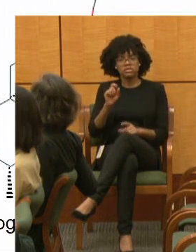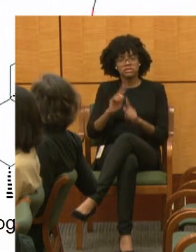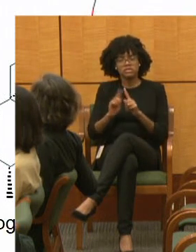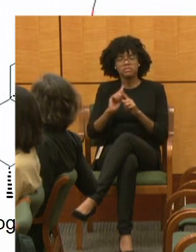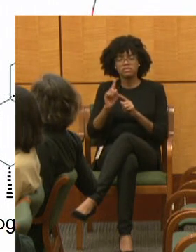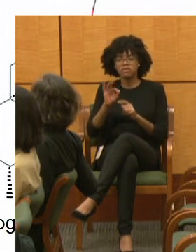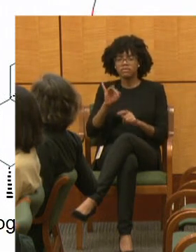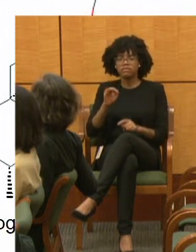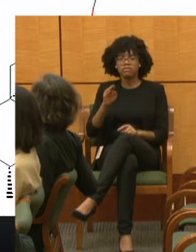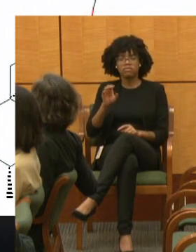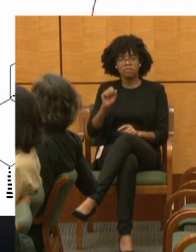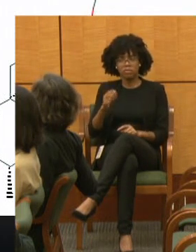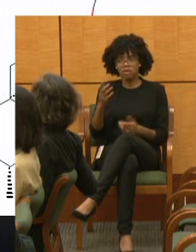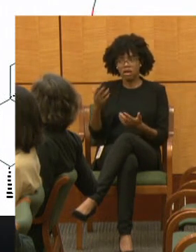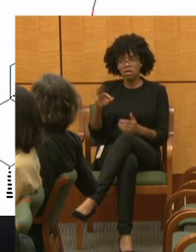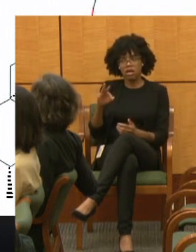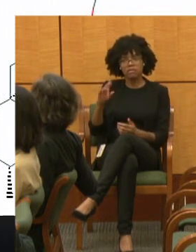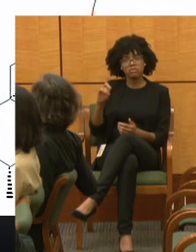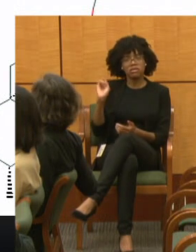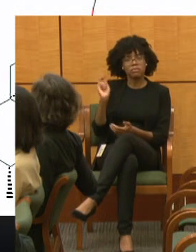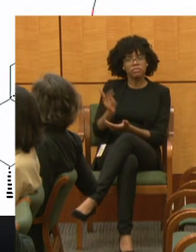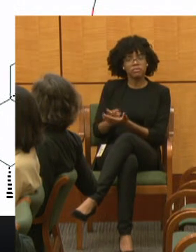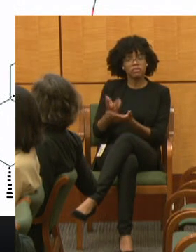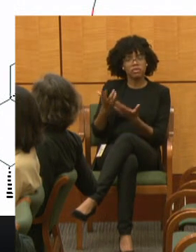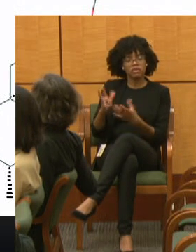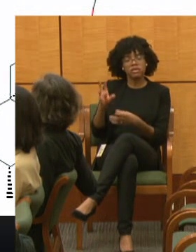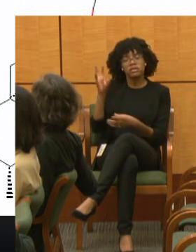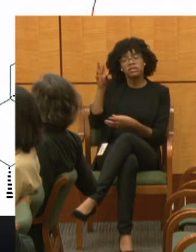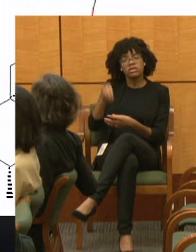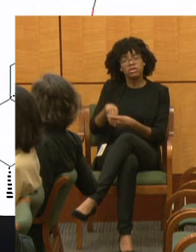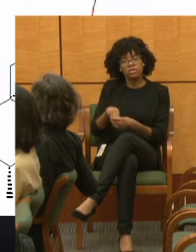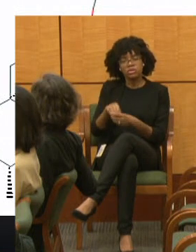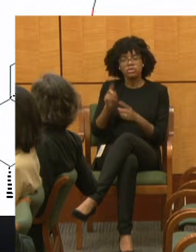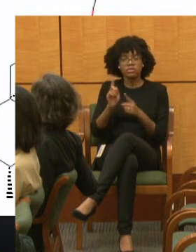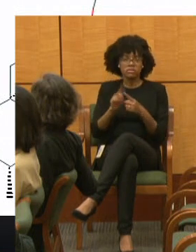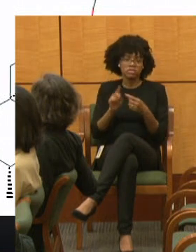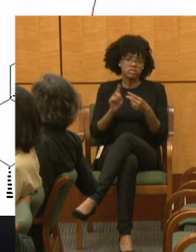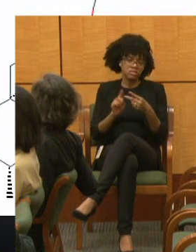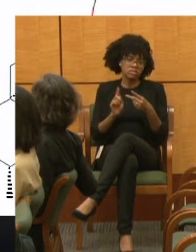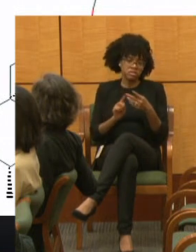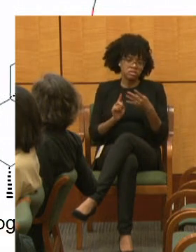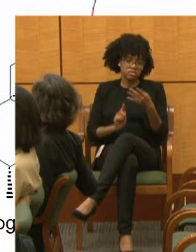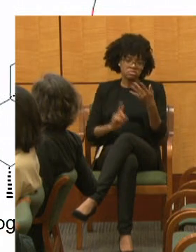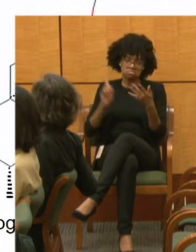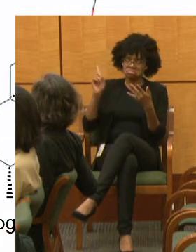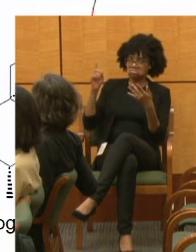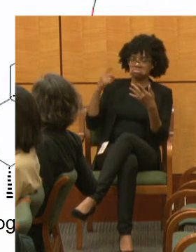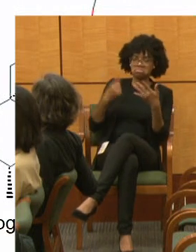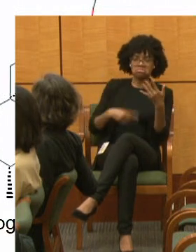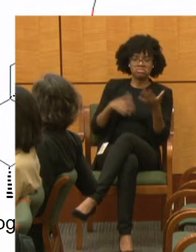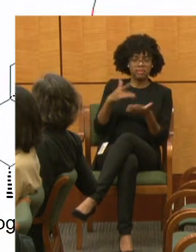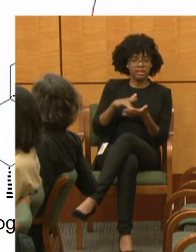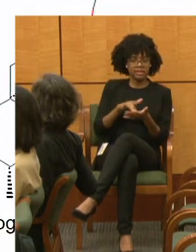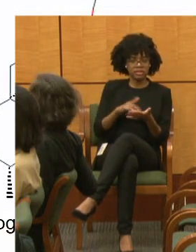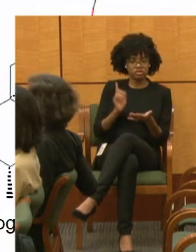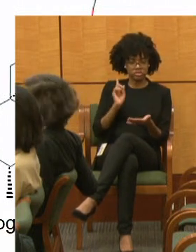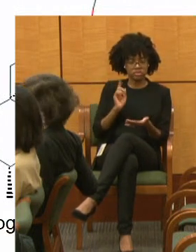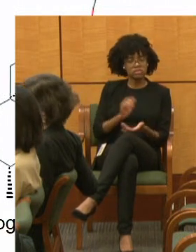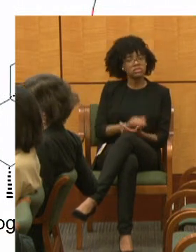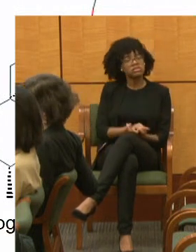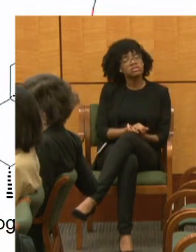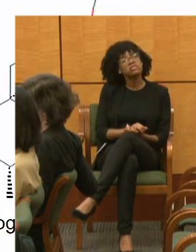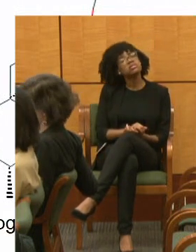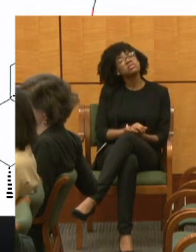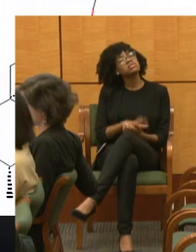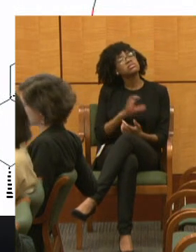FDA that contain estradiol USP or testosterone USP. And so what is that? What